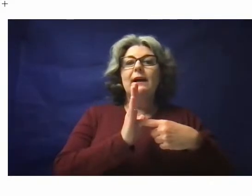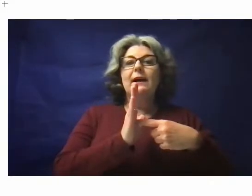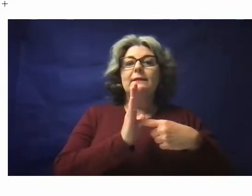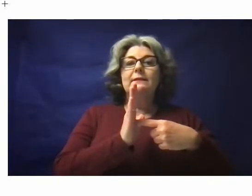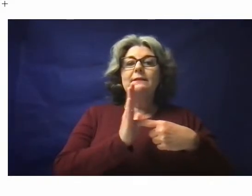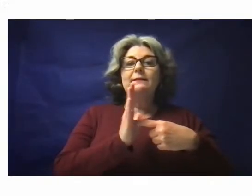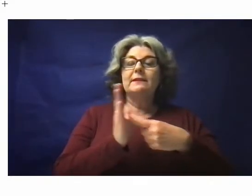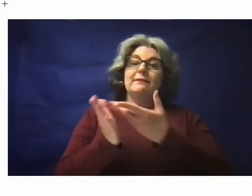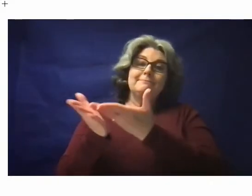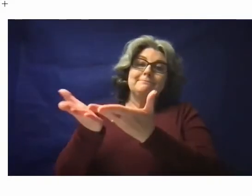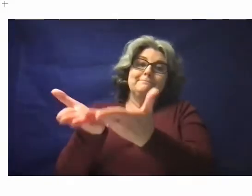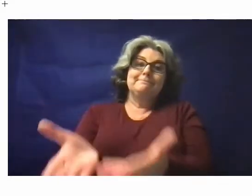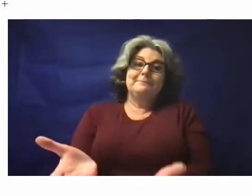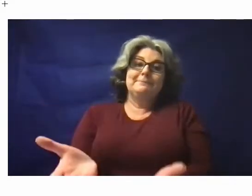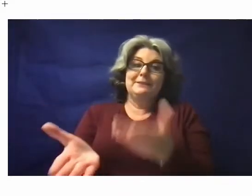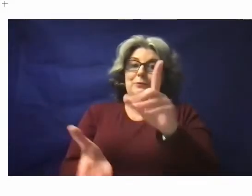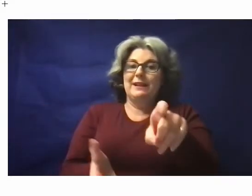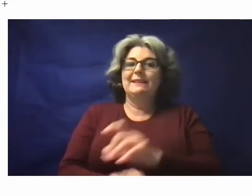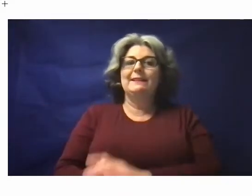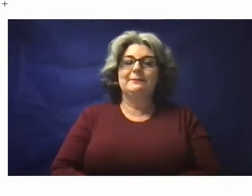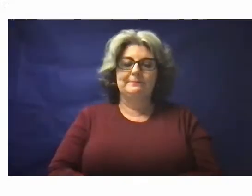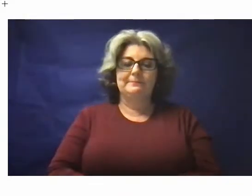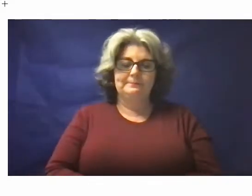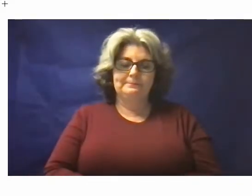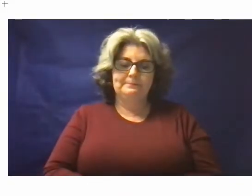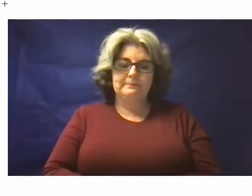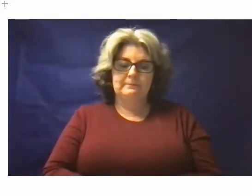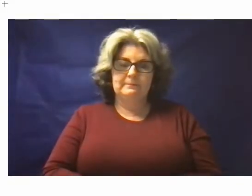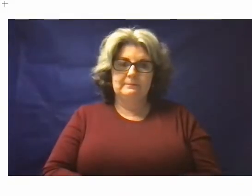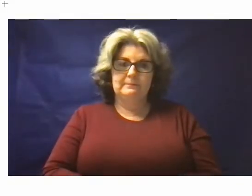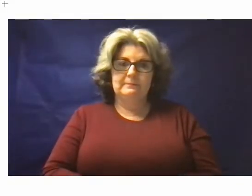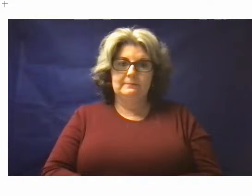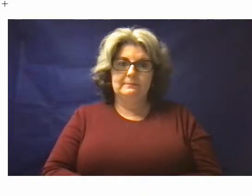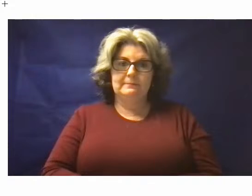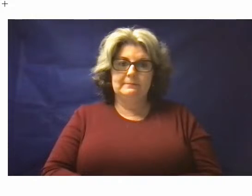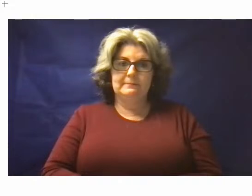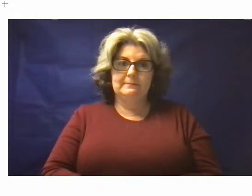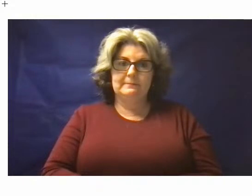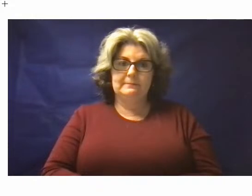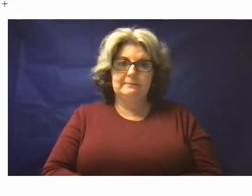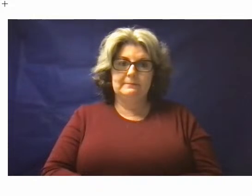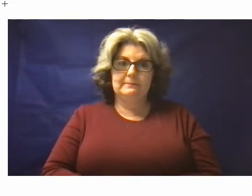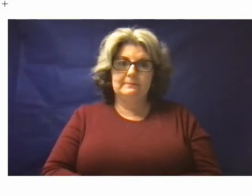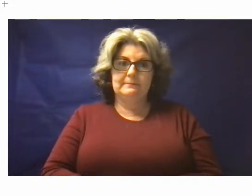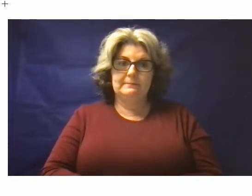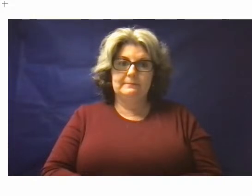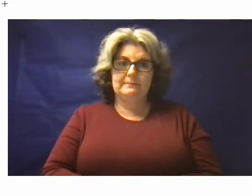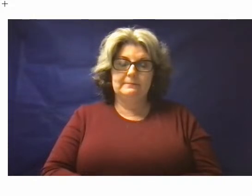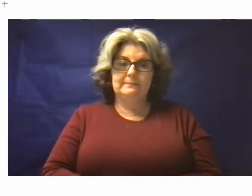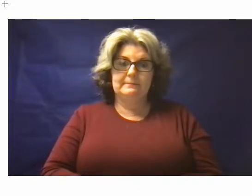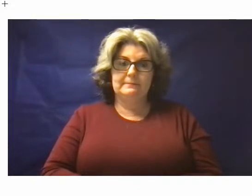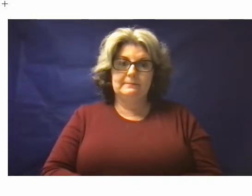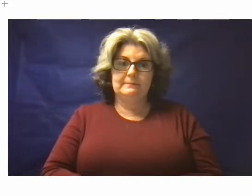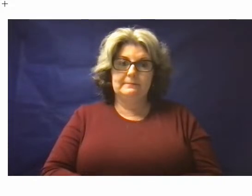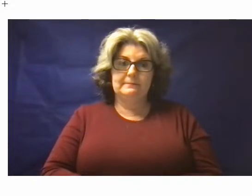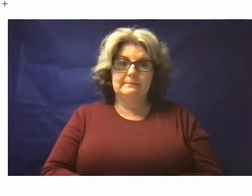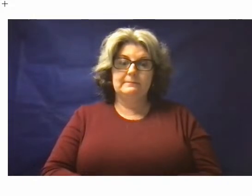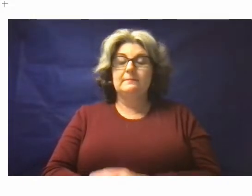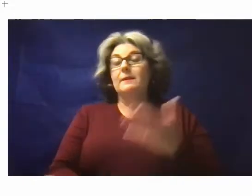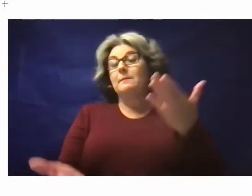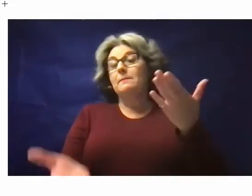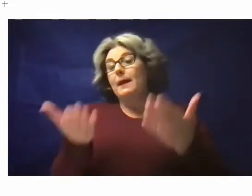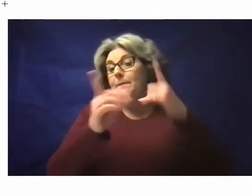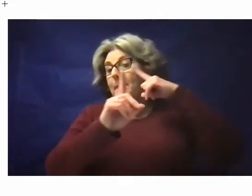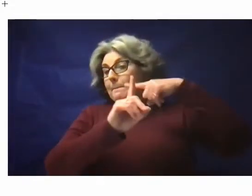I am and this is what I need. So in that flexibility, there could also be maybe it could be positive for you